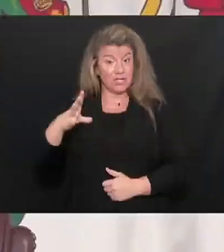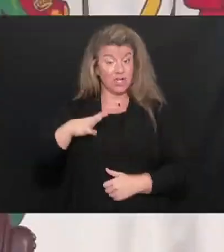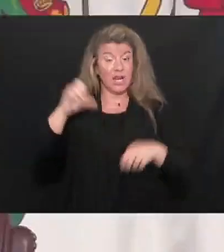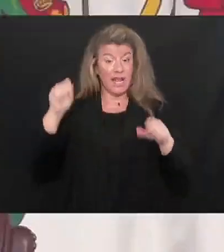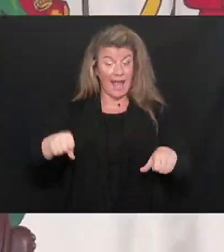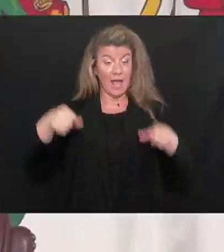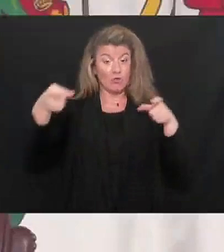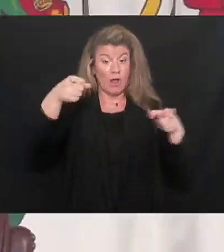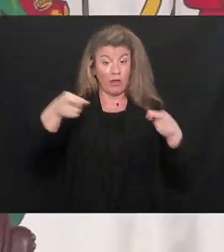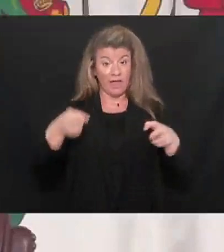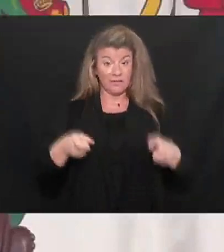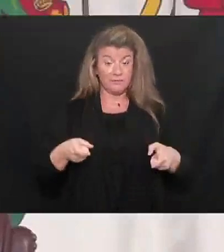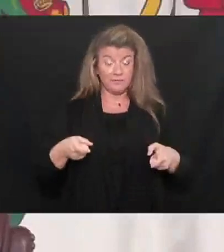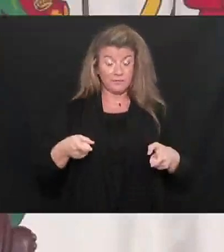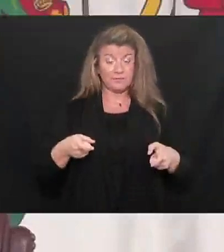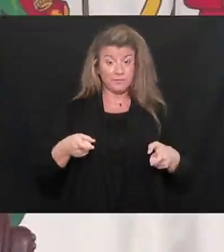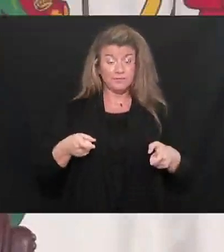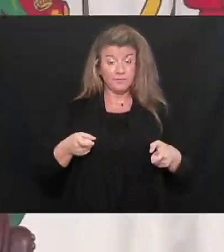regulate, and